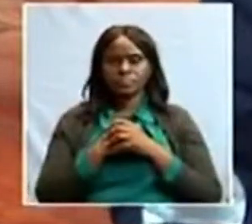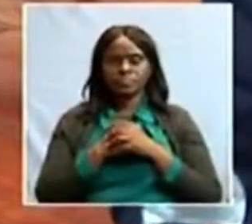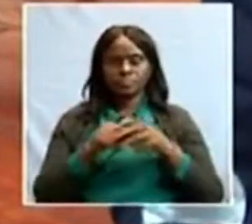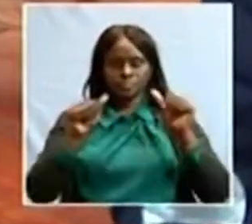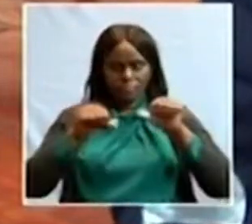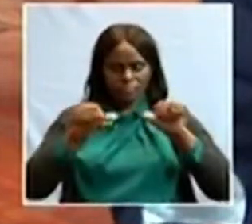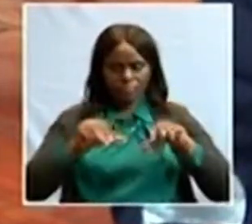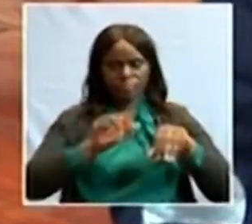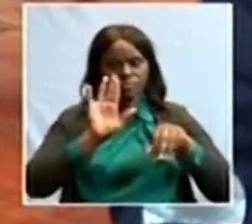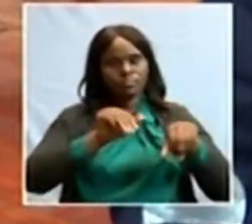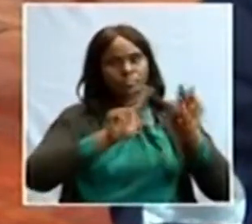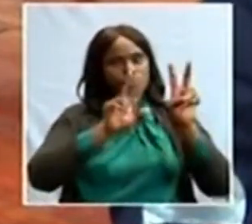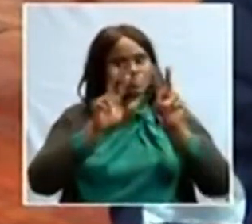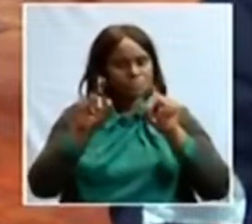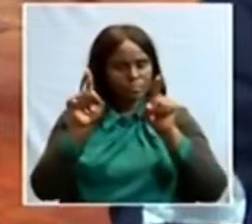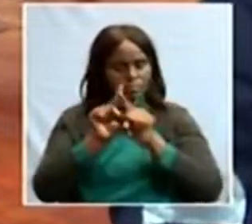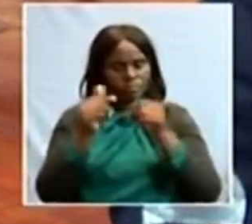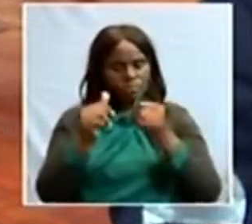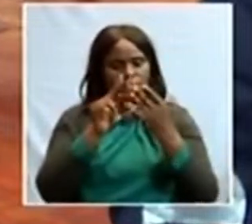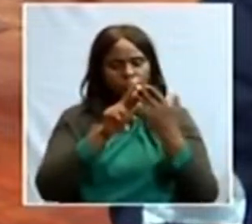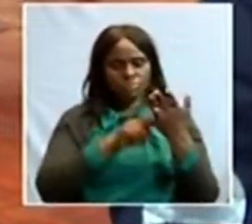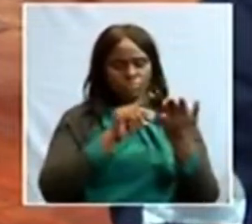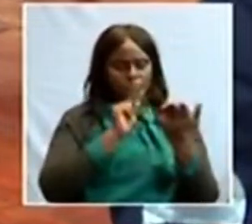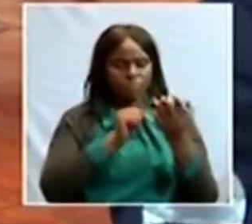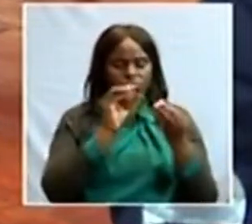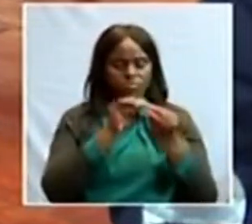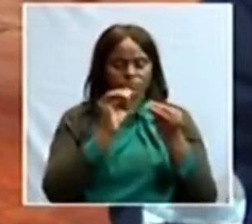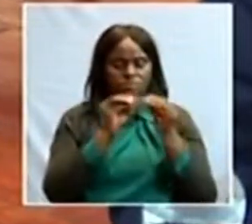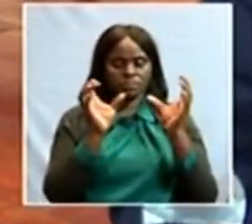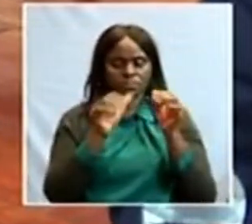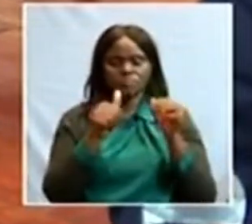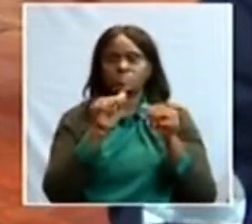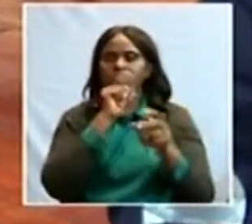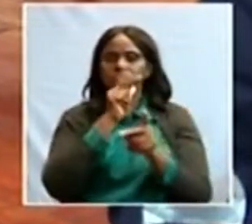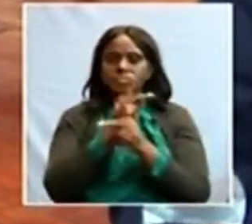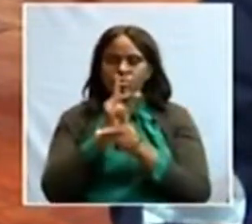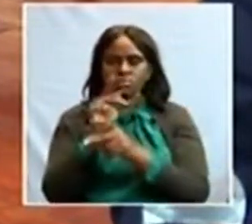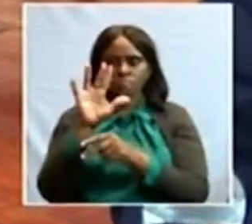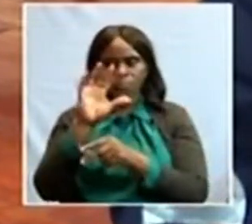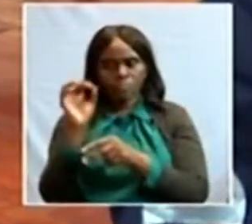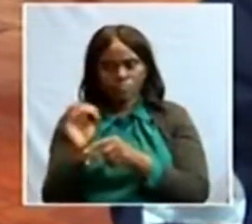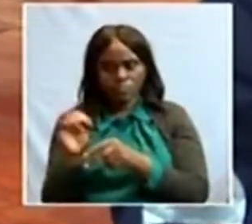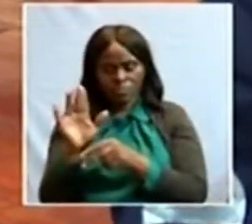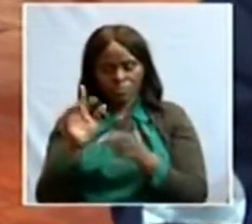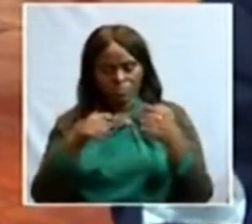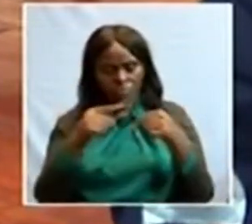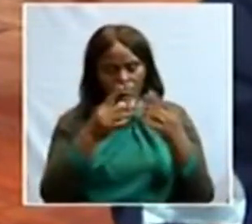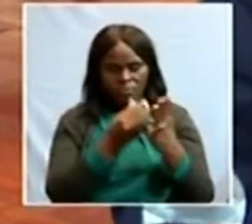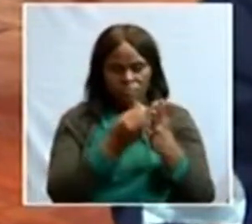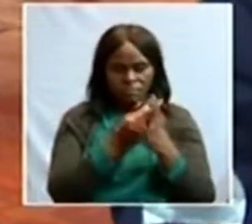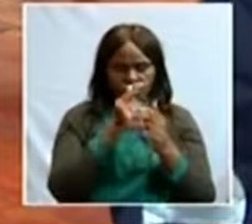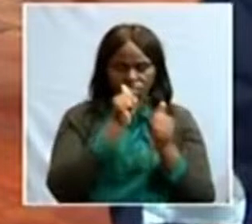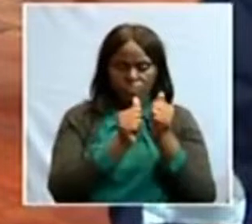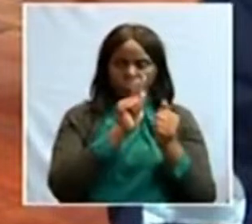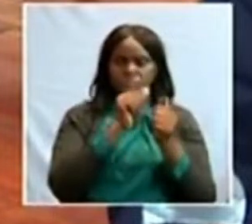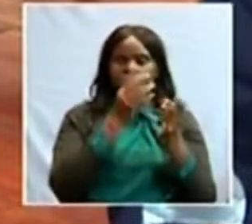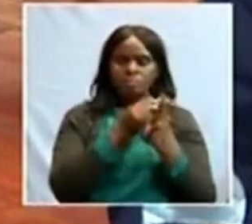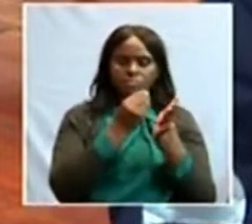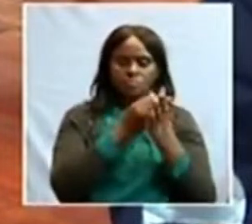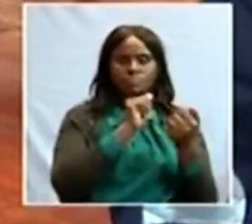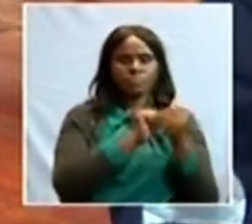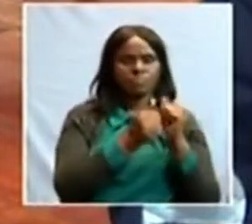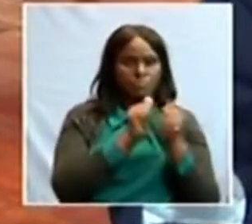author's observation and wishes to report that the council could not set aside 5% of local generated fund due to financial